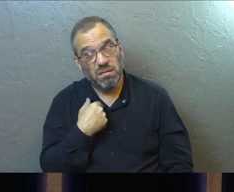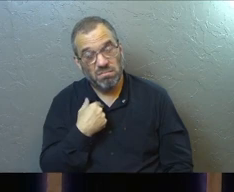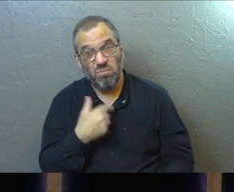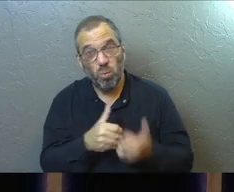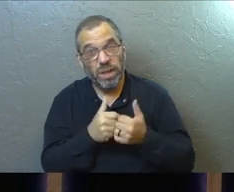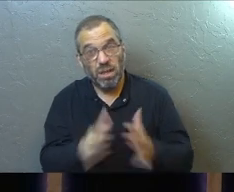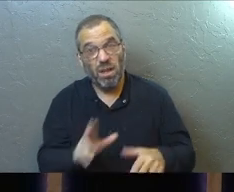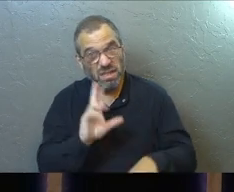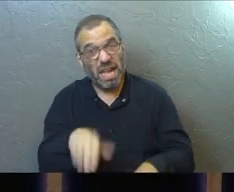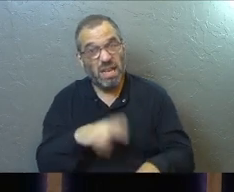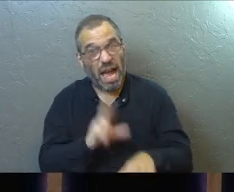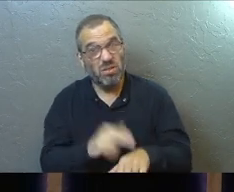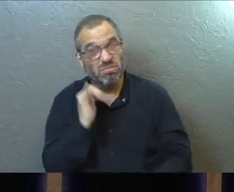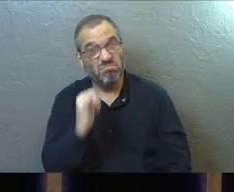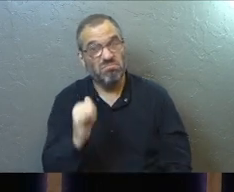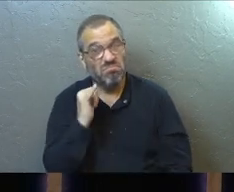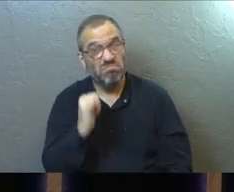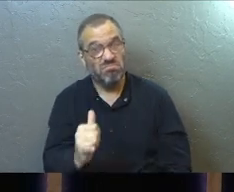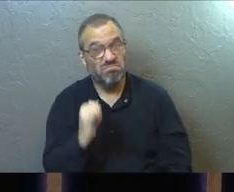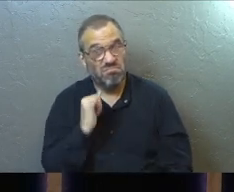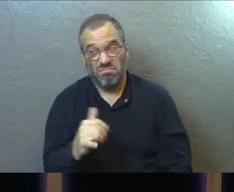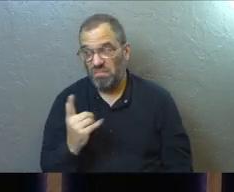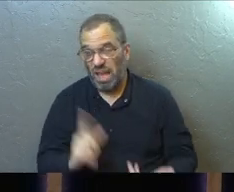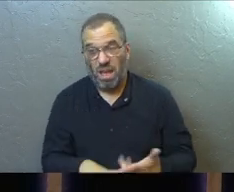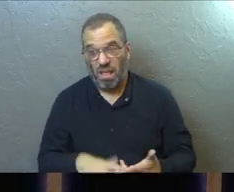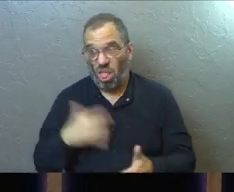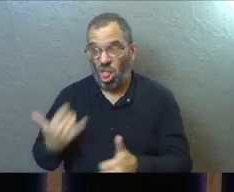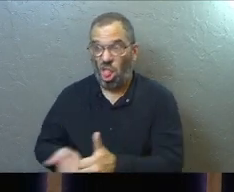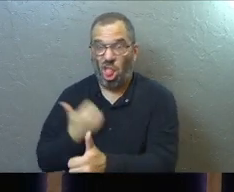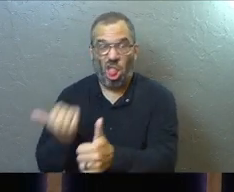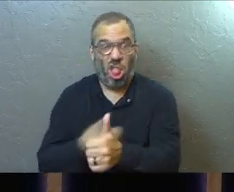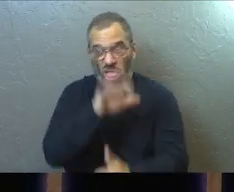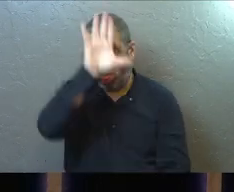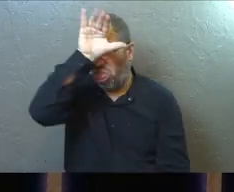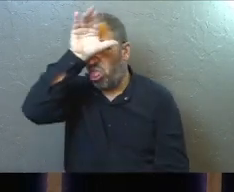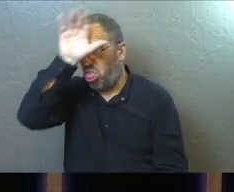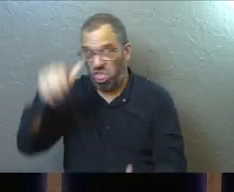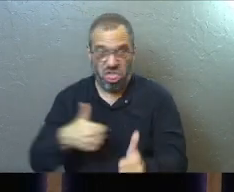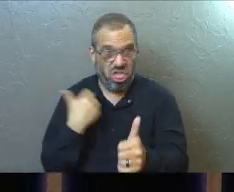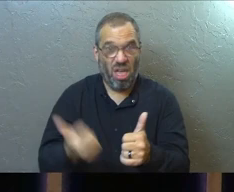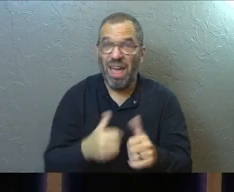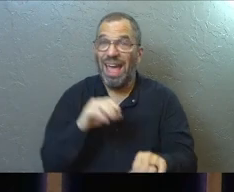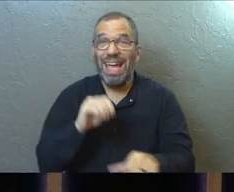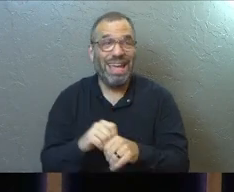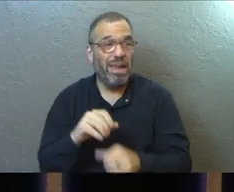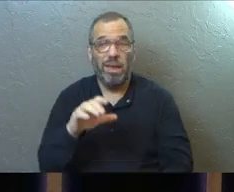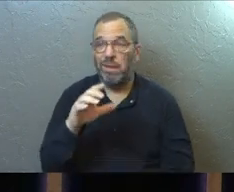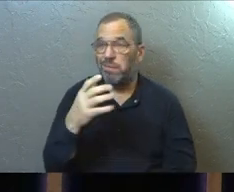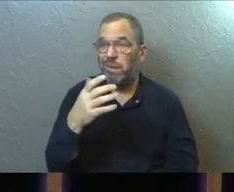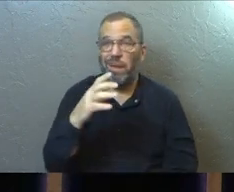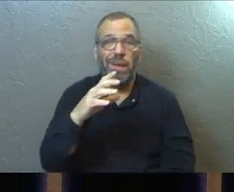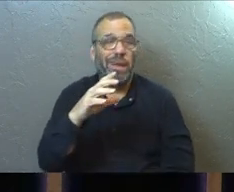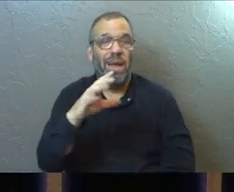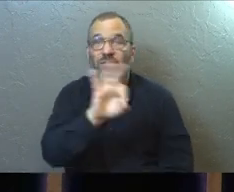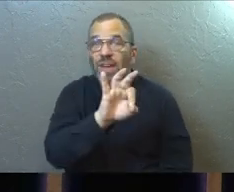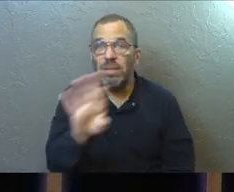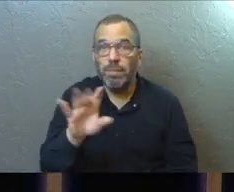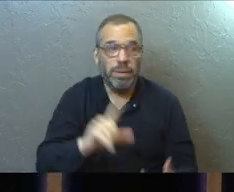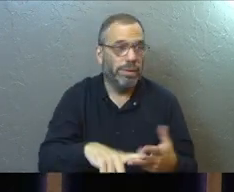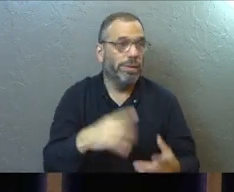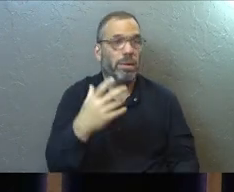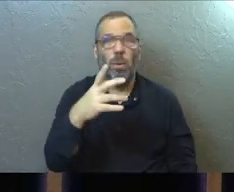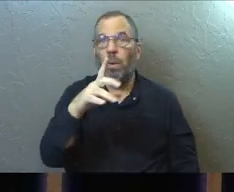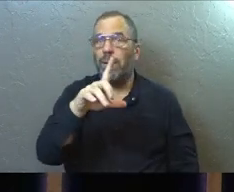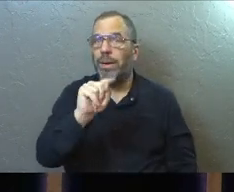lost? Is it possible that we follow every social media influencer out there to a